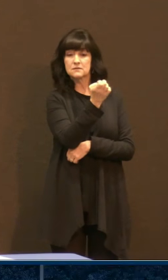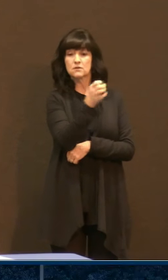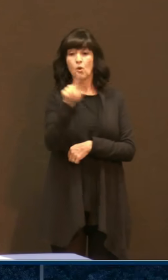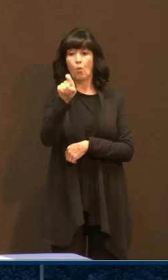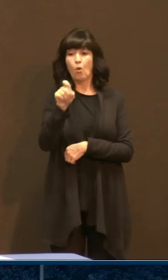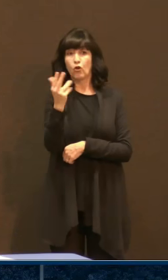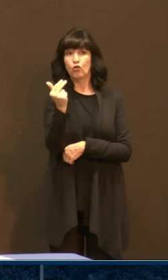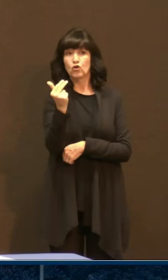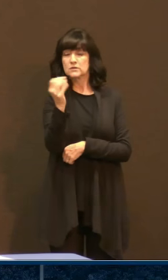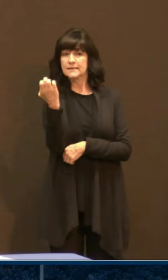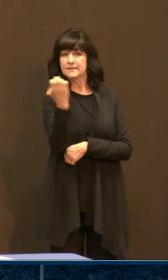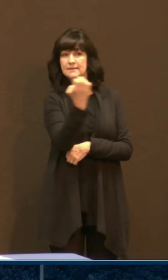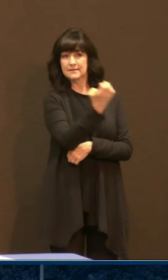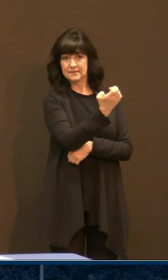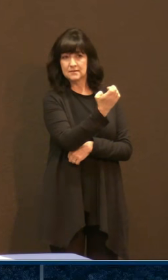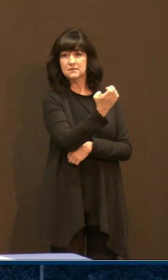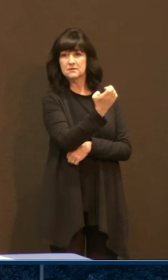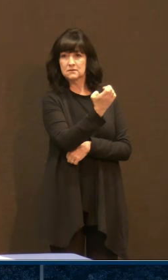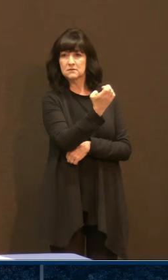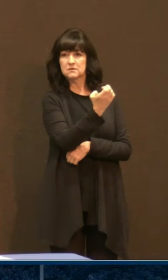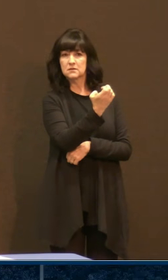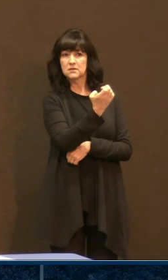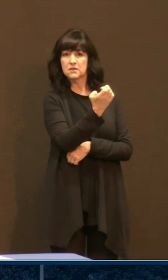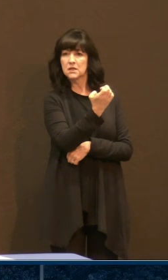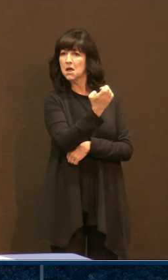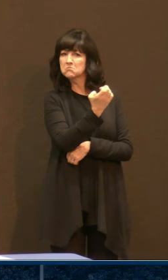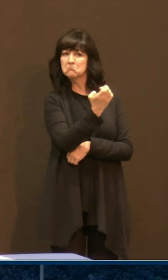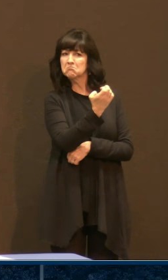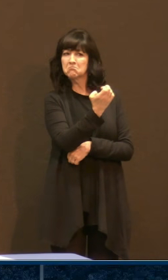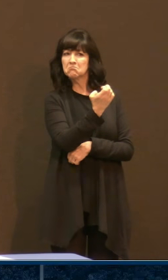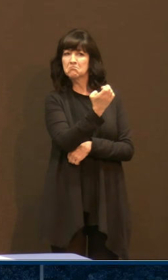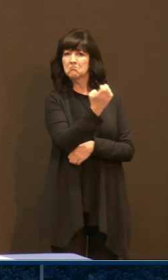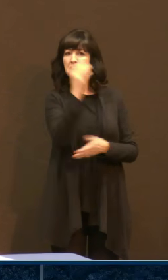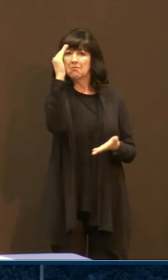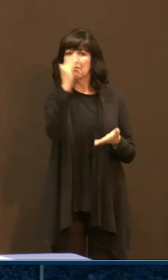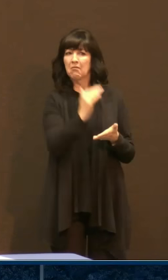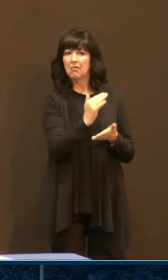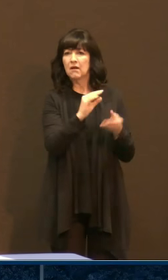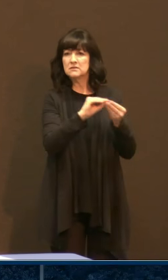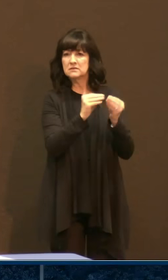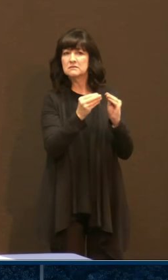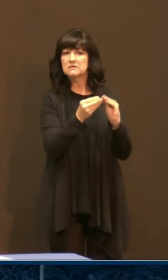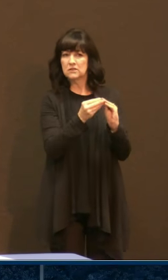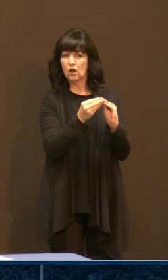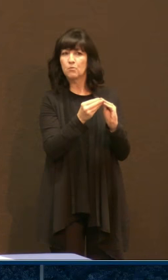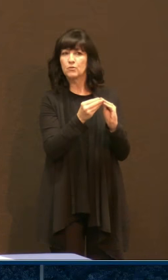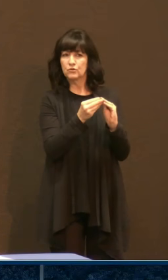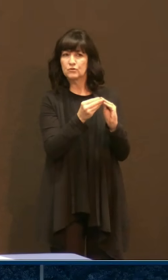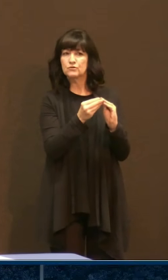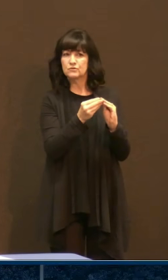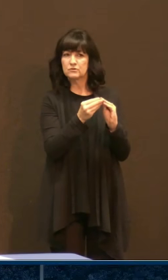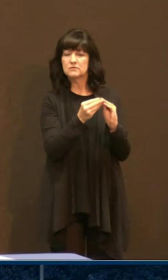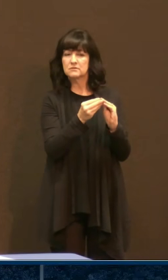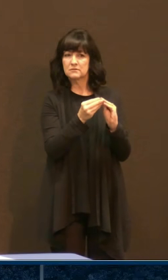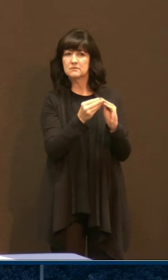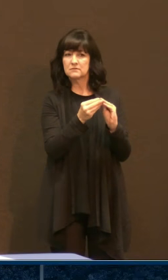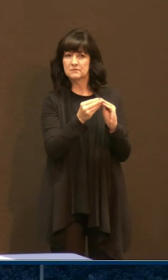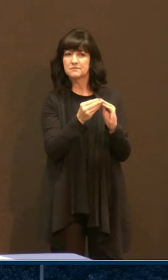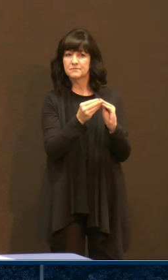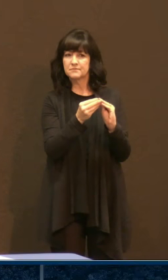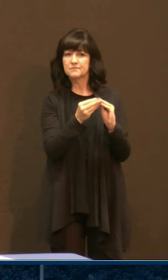113, not as intense as it is of west of